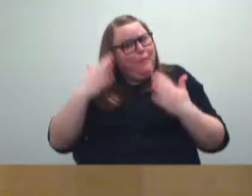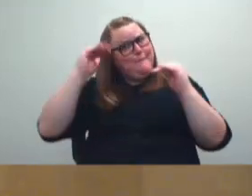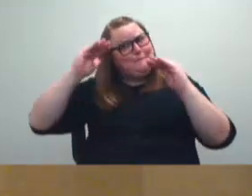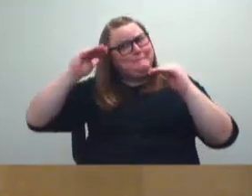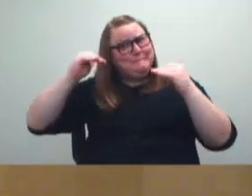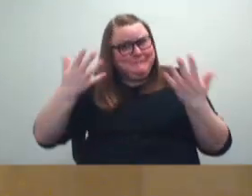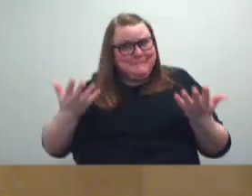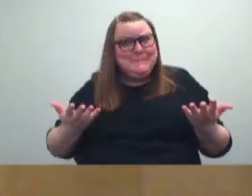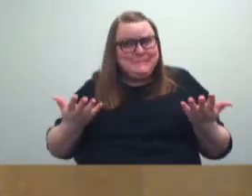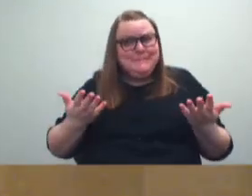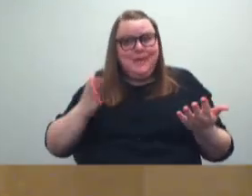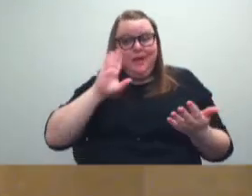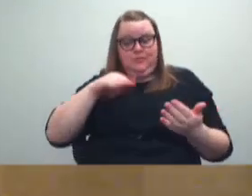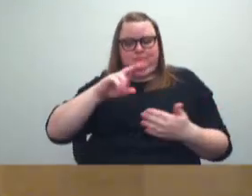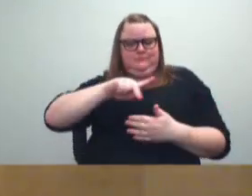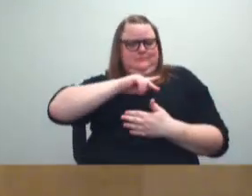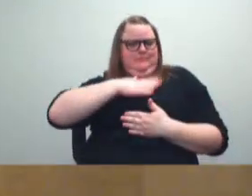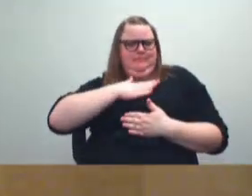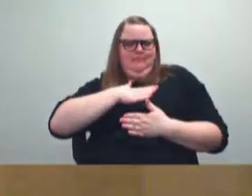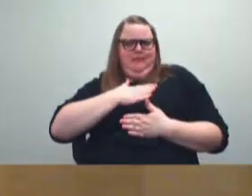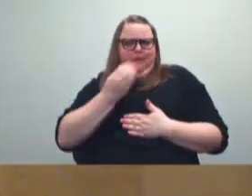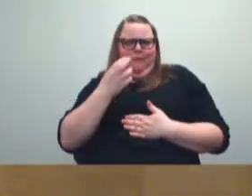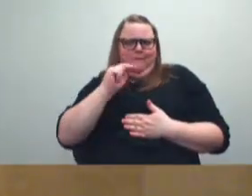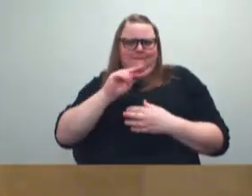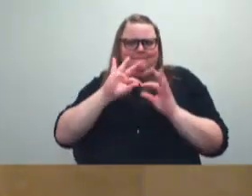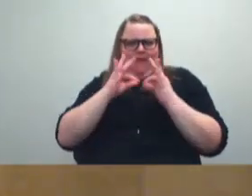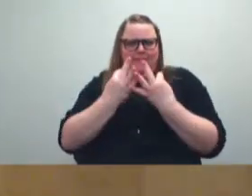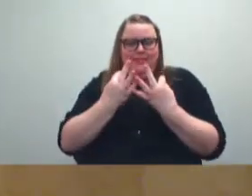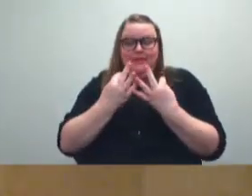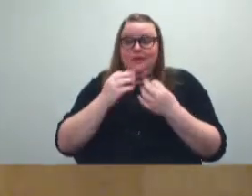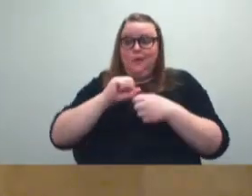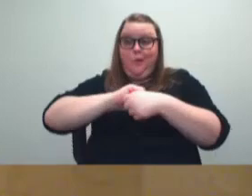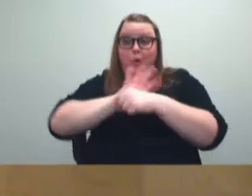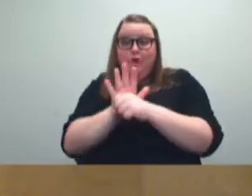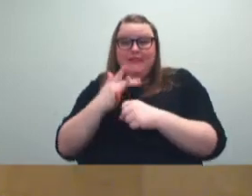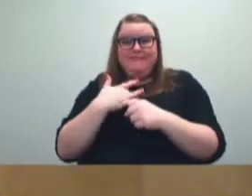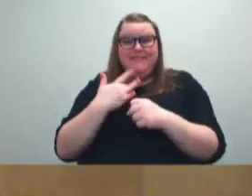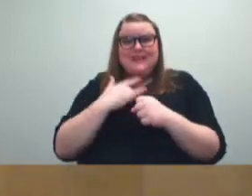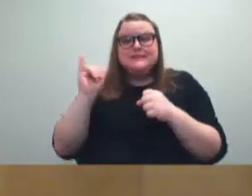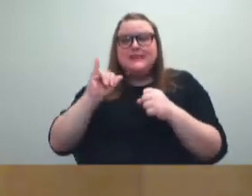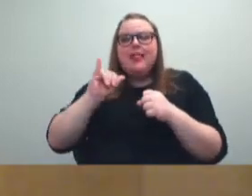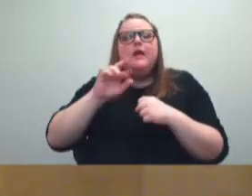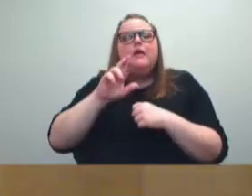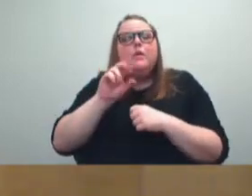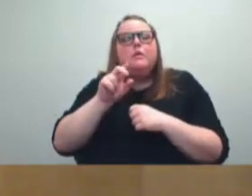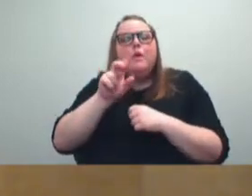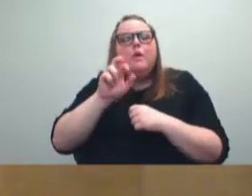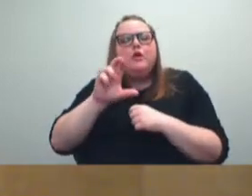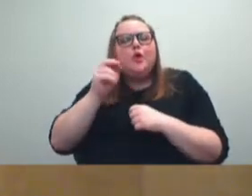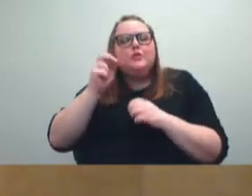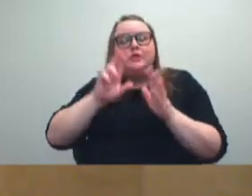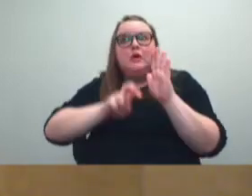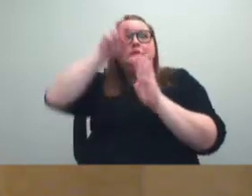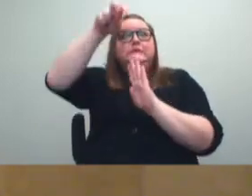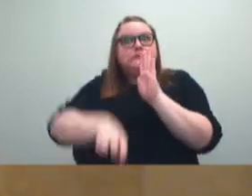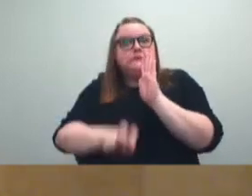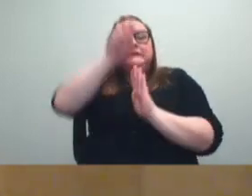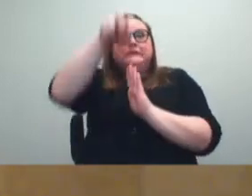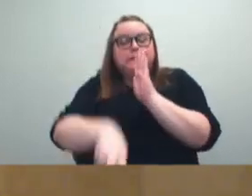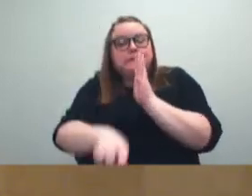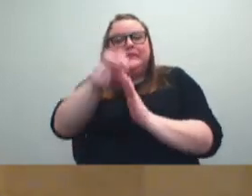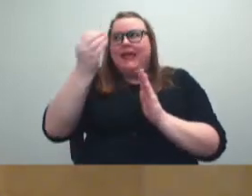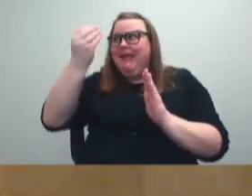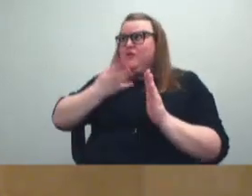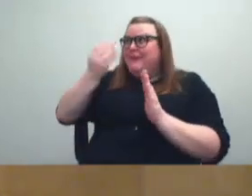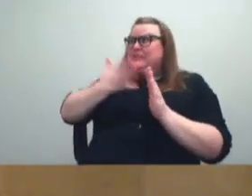family, sometimes as COVID almost feels like we're on a roller coaster of information. And it's information that we don't understand unless